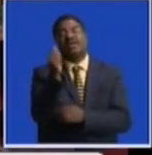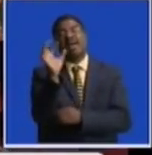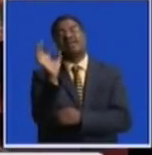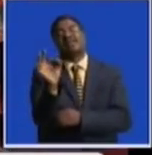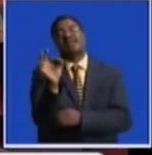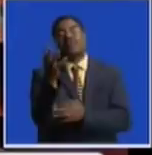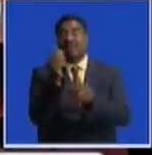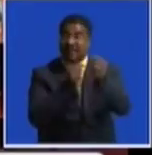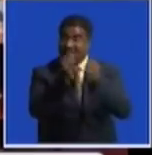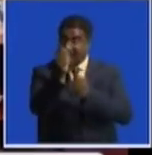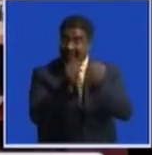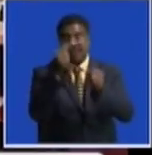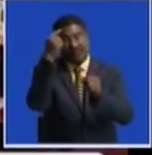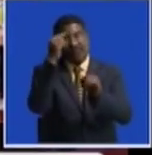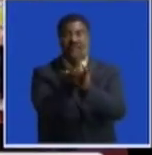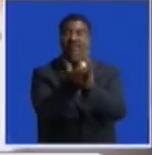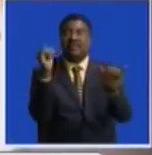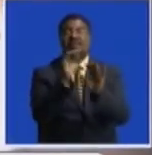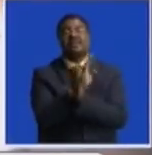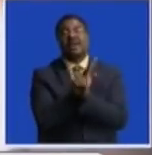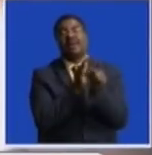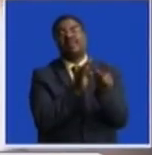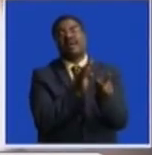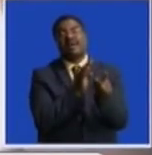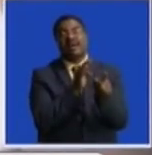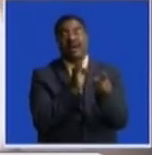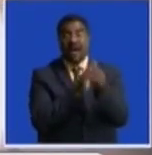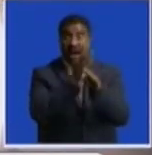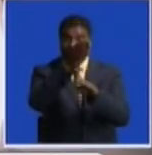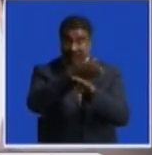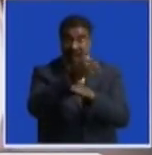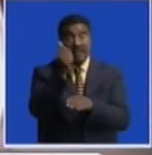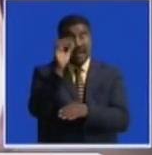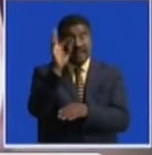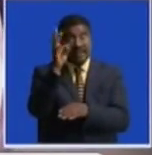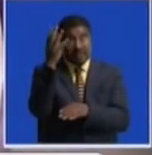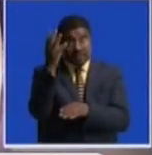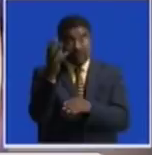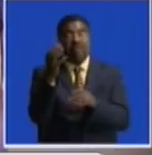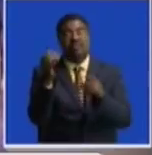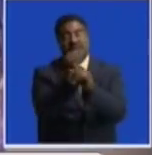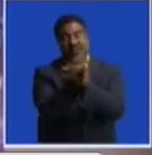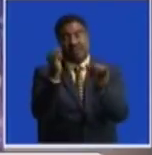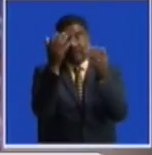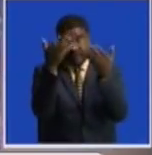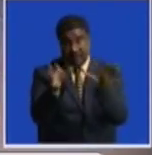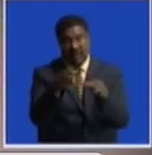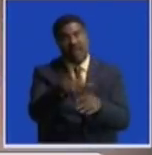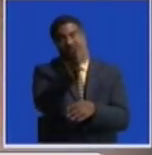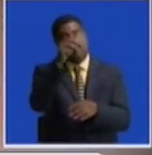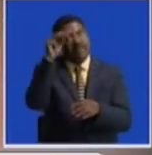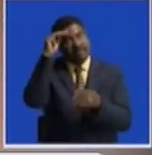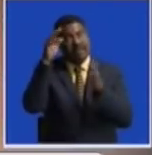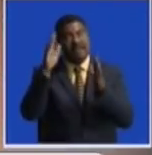fight for the country's independence. After that was achieved in 1964, Mama Kankasa served as Minister of Women